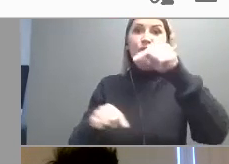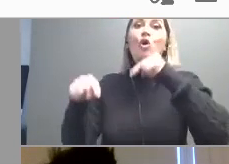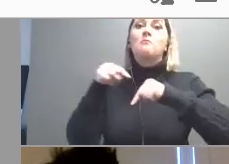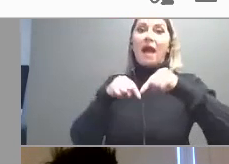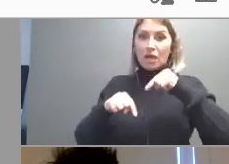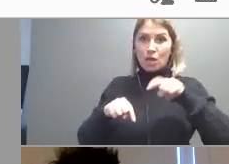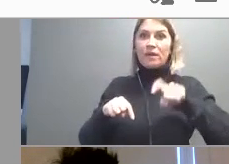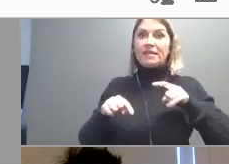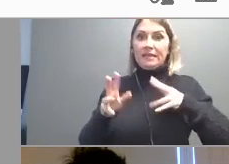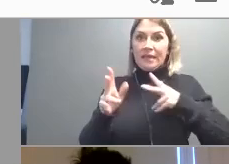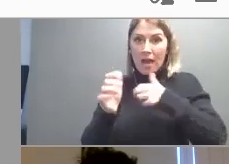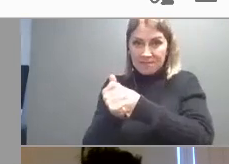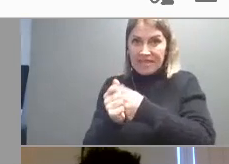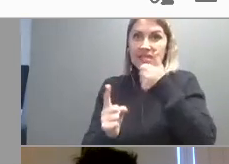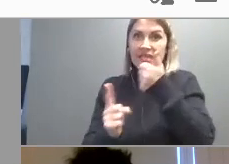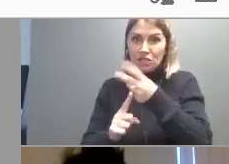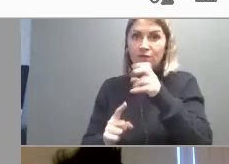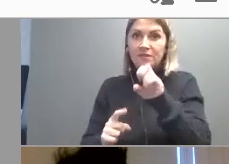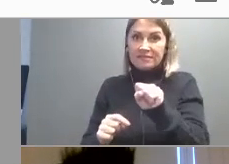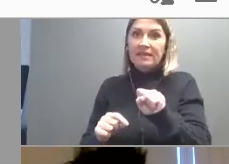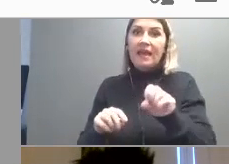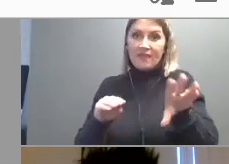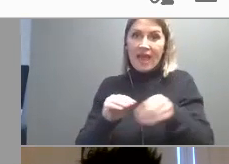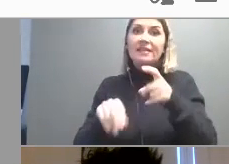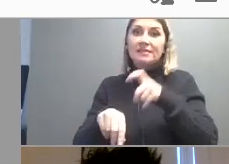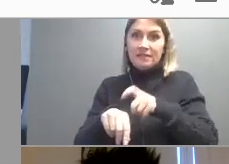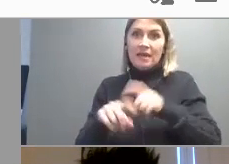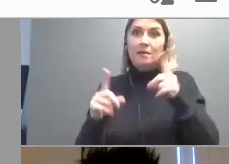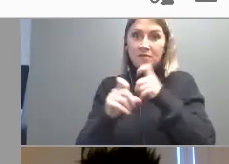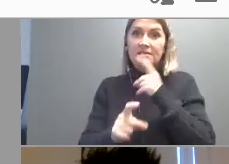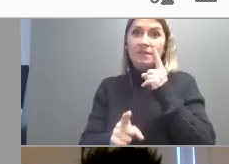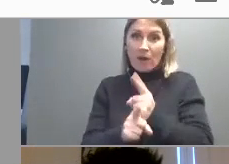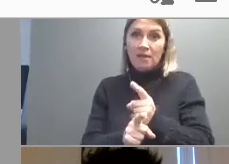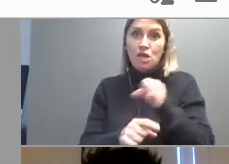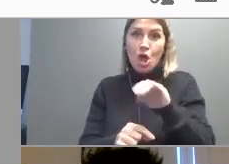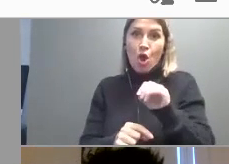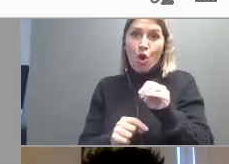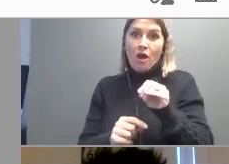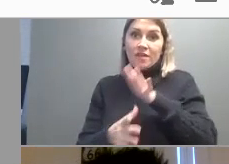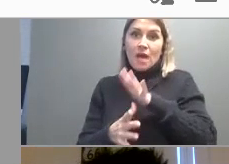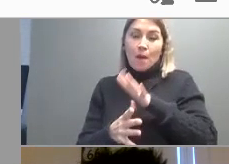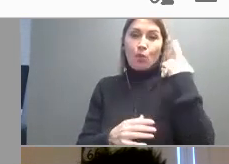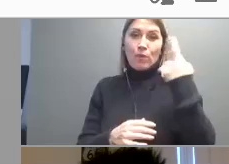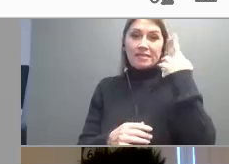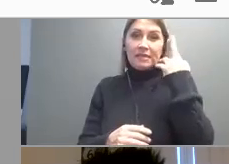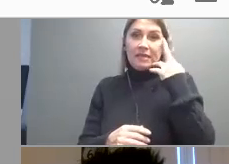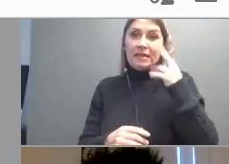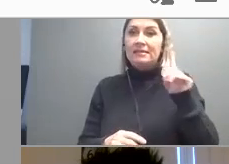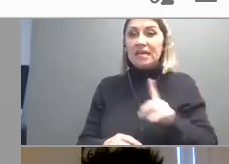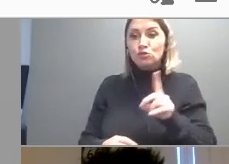every vertex every time, and that adds to our complexity. Exactly. The main reason is Dijkstra basically looks